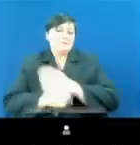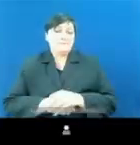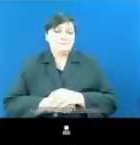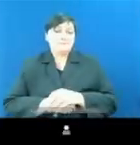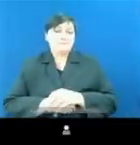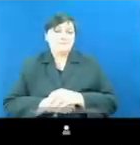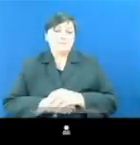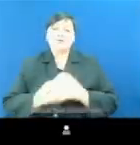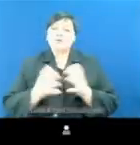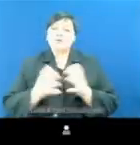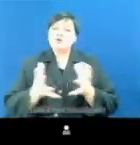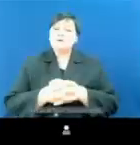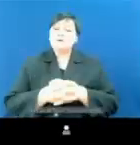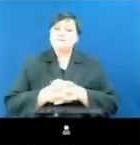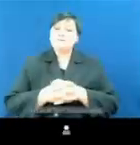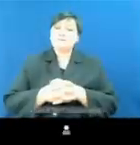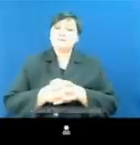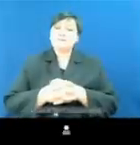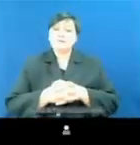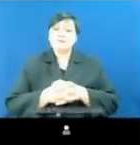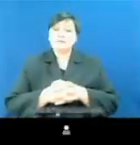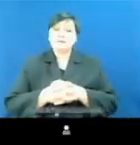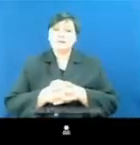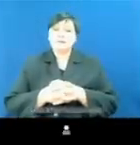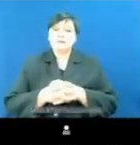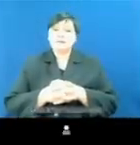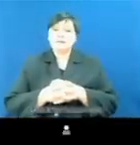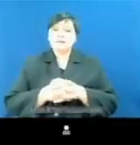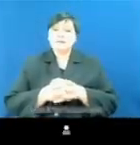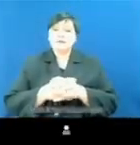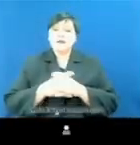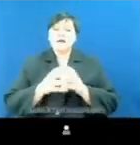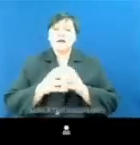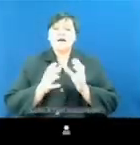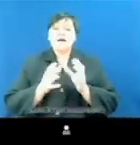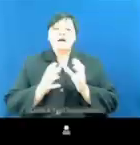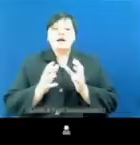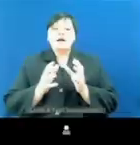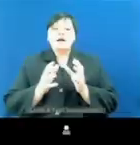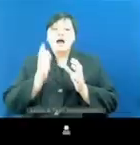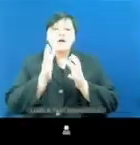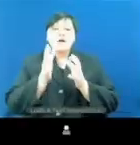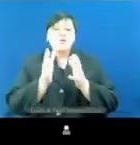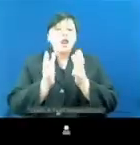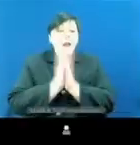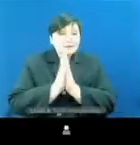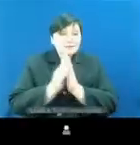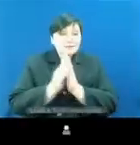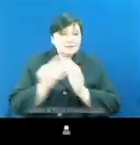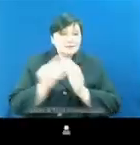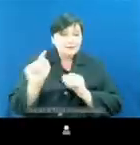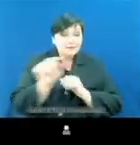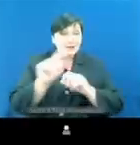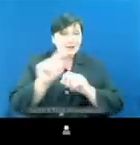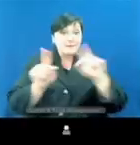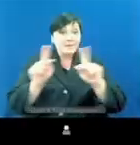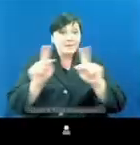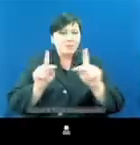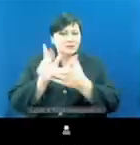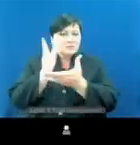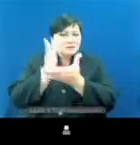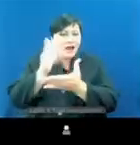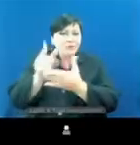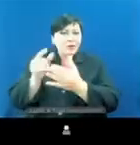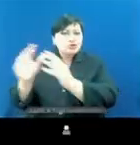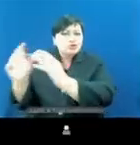So I'm going to ask people to stop talking privately to each other so that I'll be able to see the questions, that